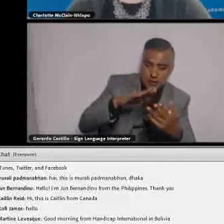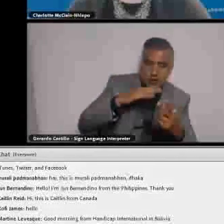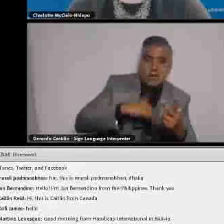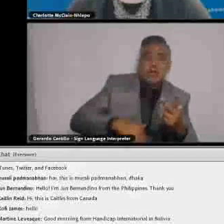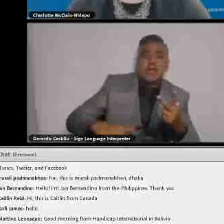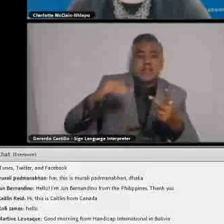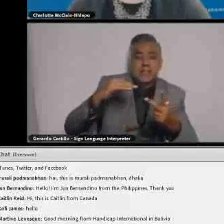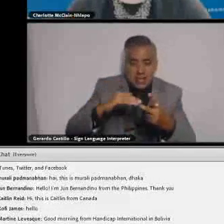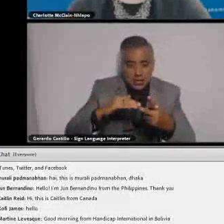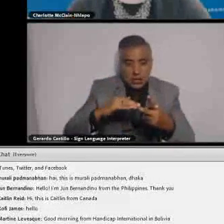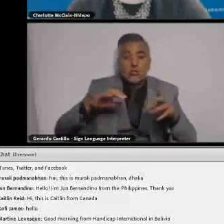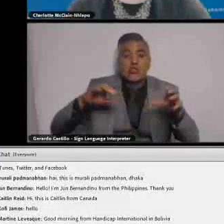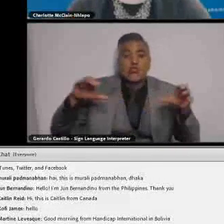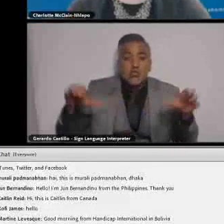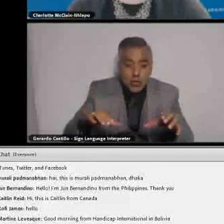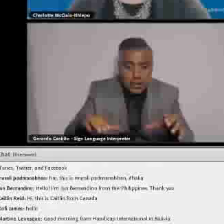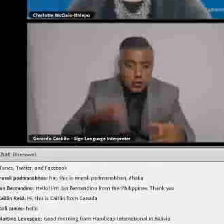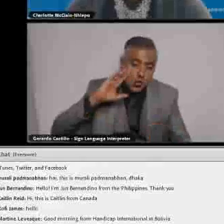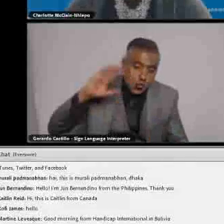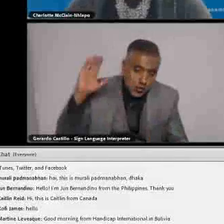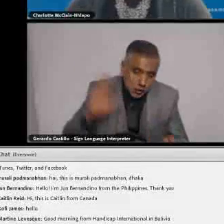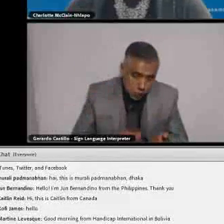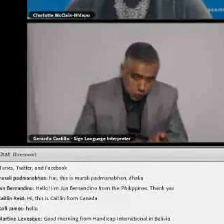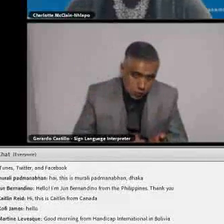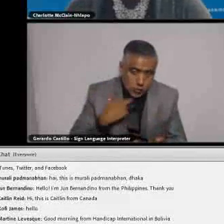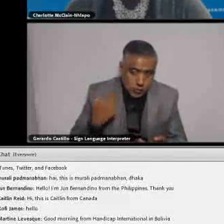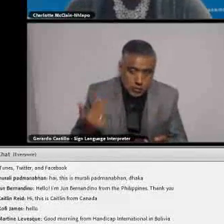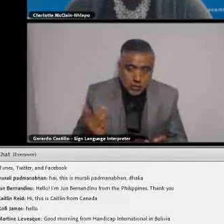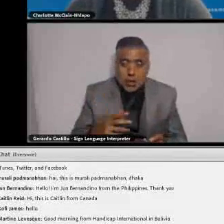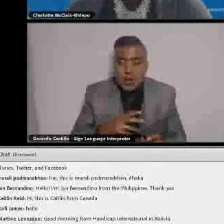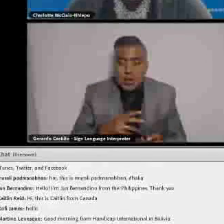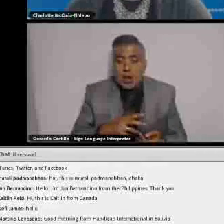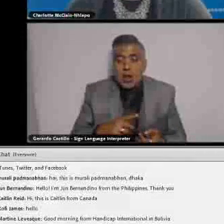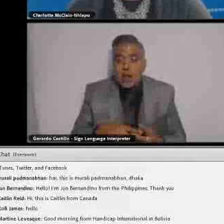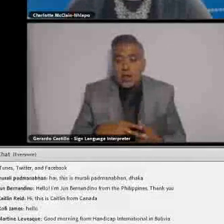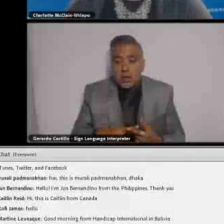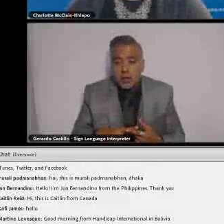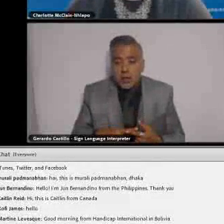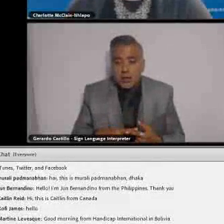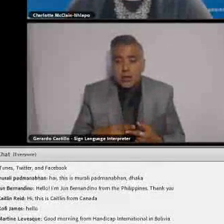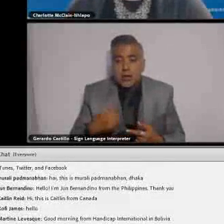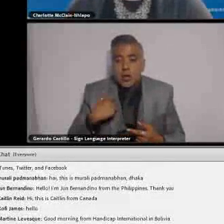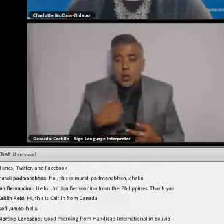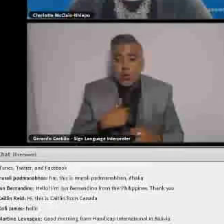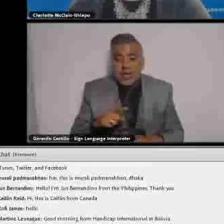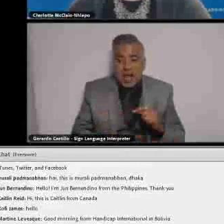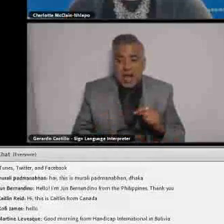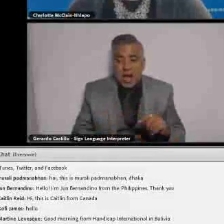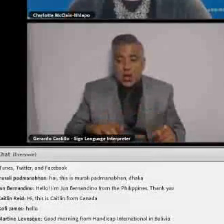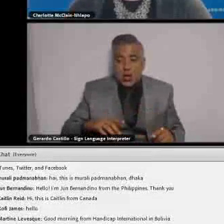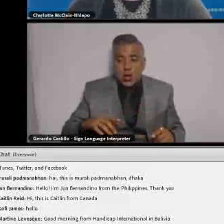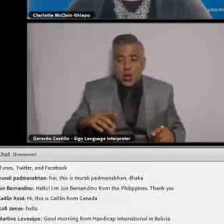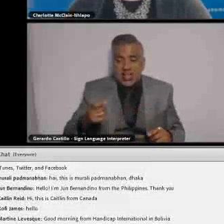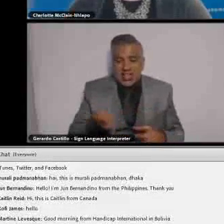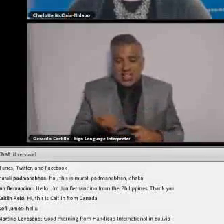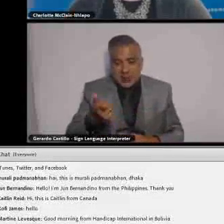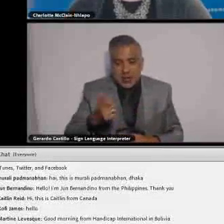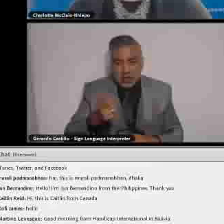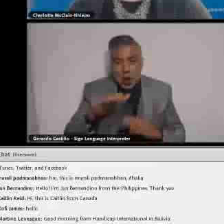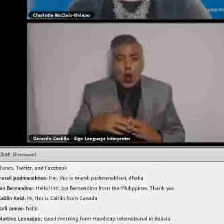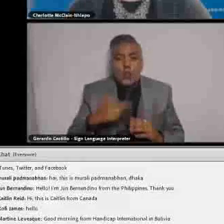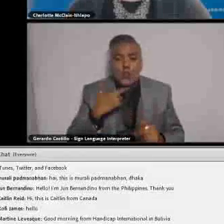something about that to reduce the risk, and then being cognizant that we cannot eliminate all the risks. There will be